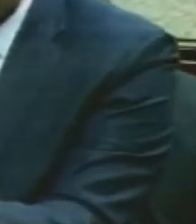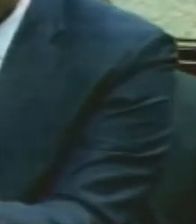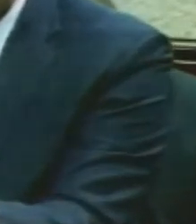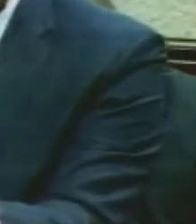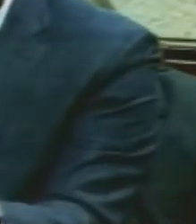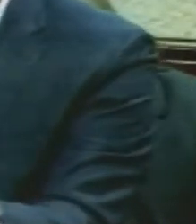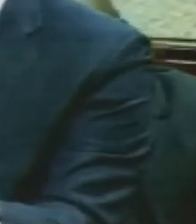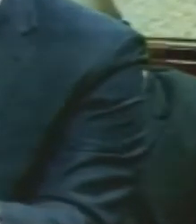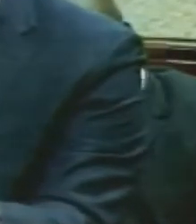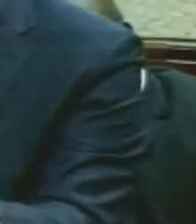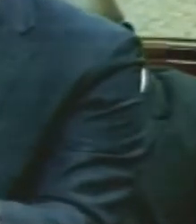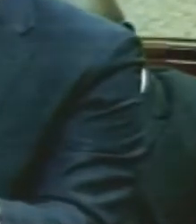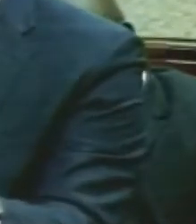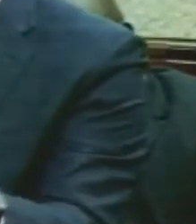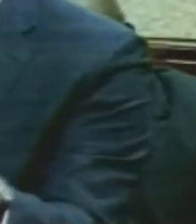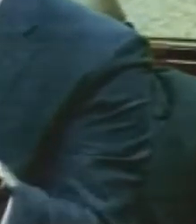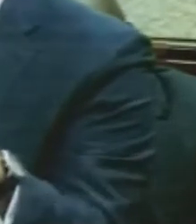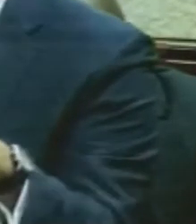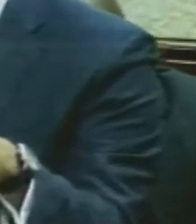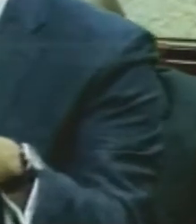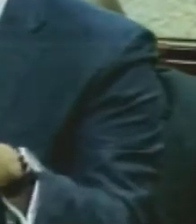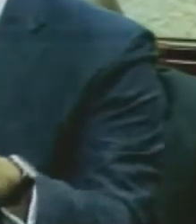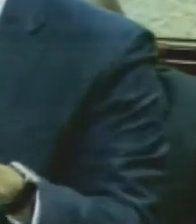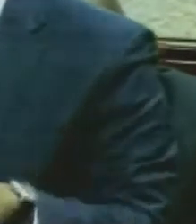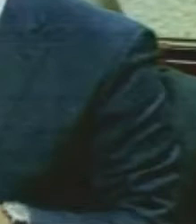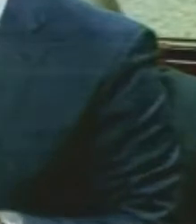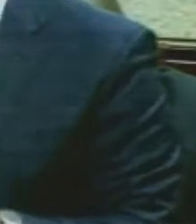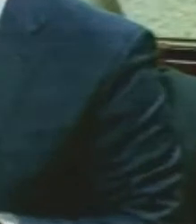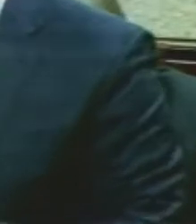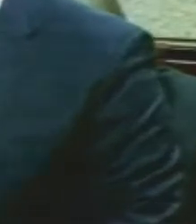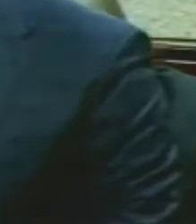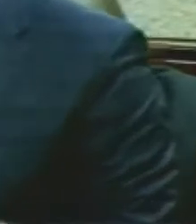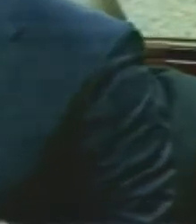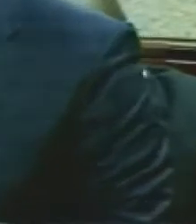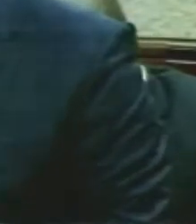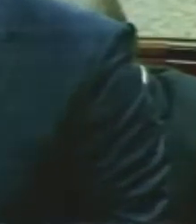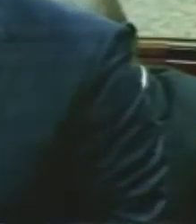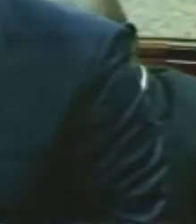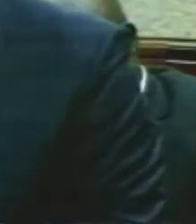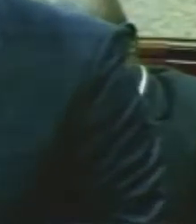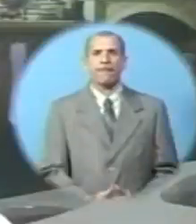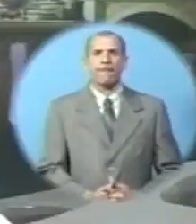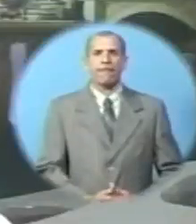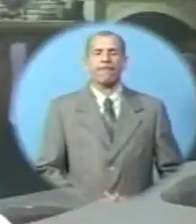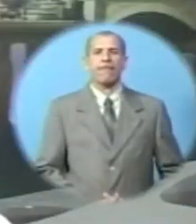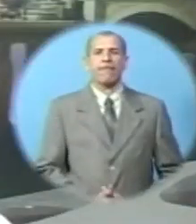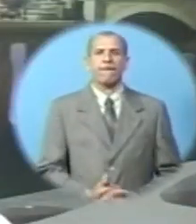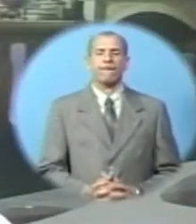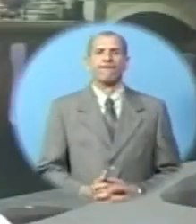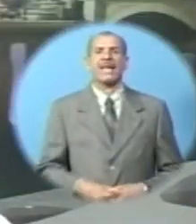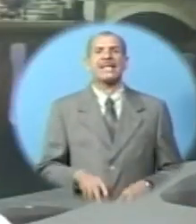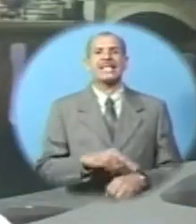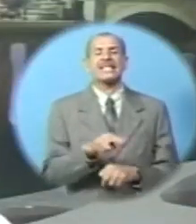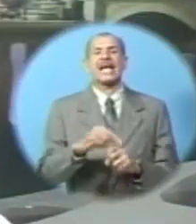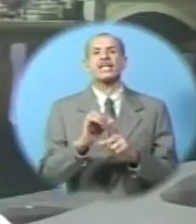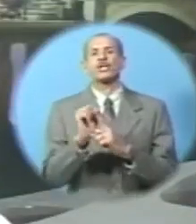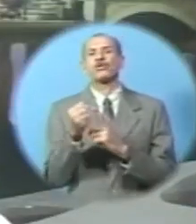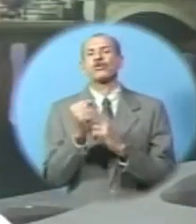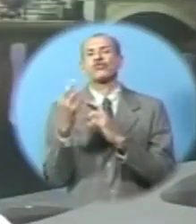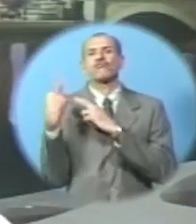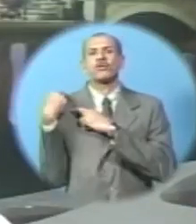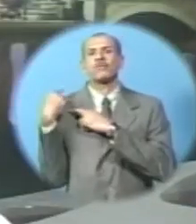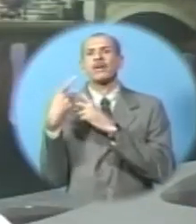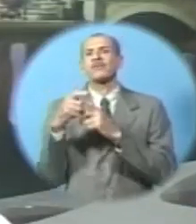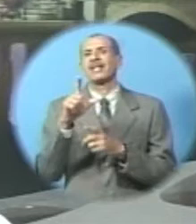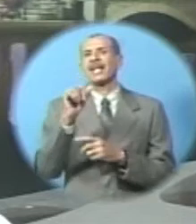million, arising from the movement of the NSRL to 10%. The National Social